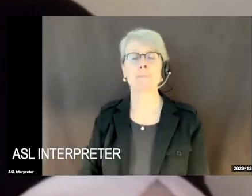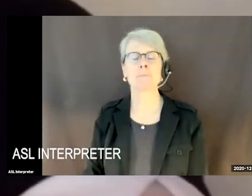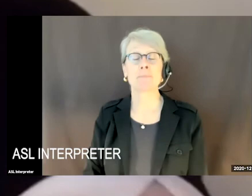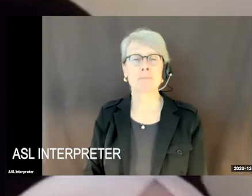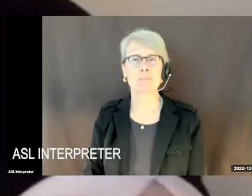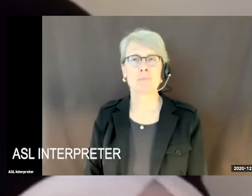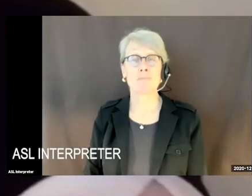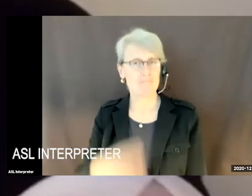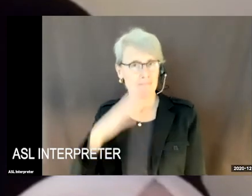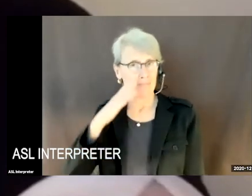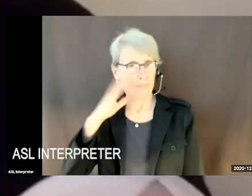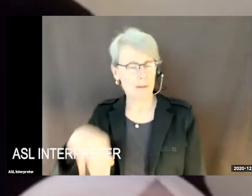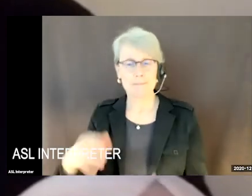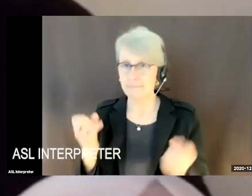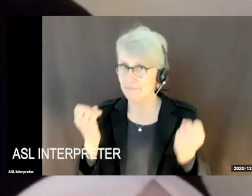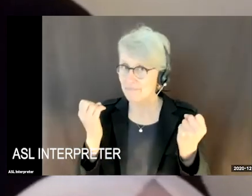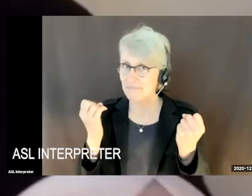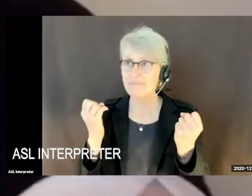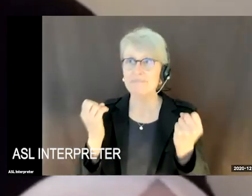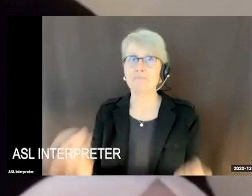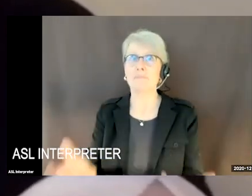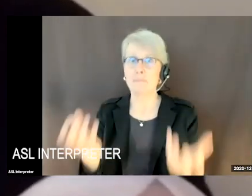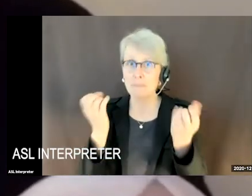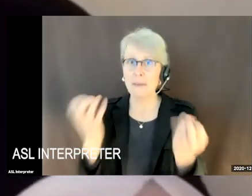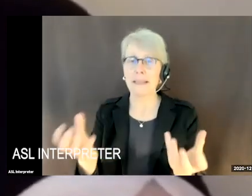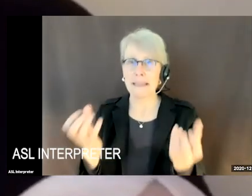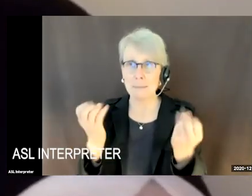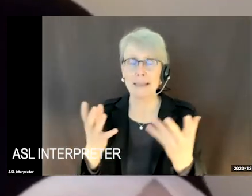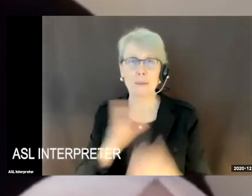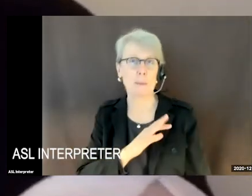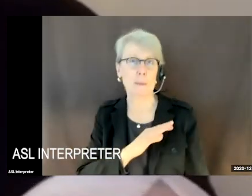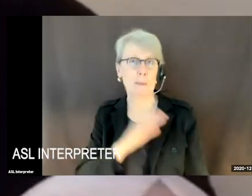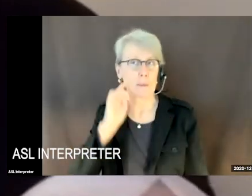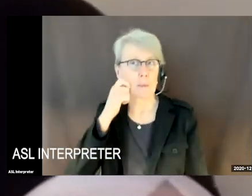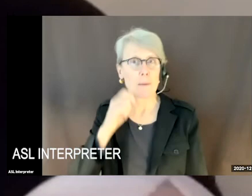territory. Now, there are so many